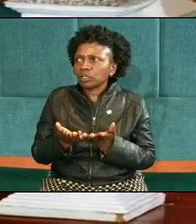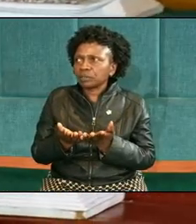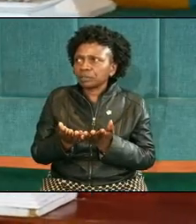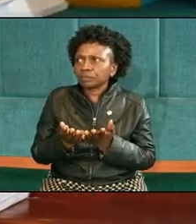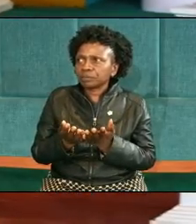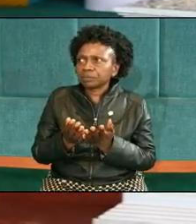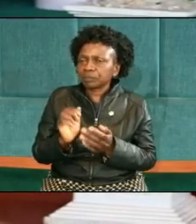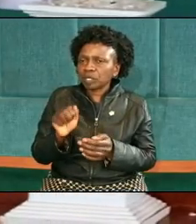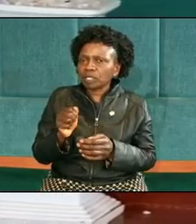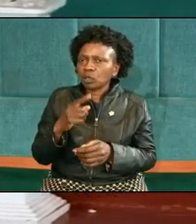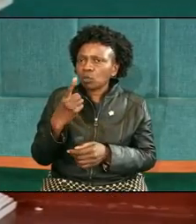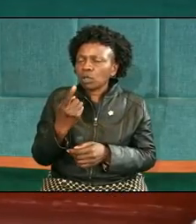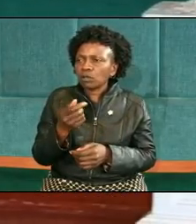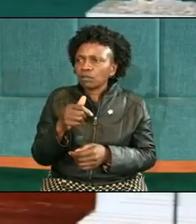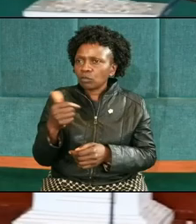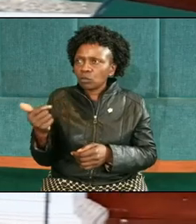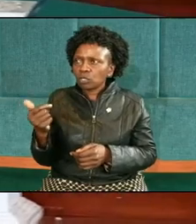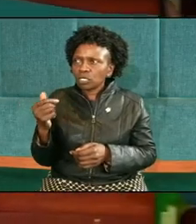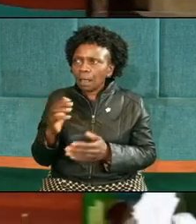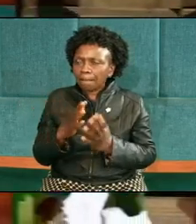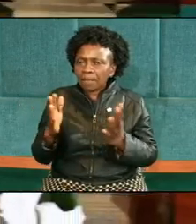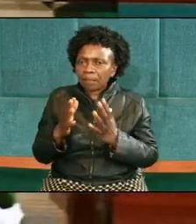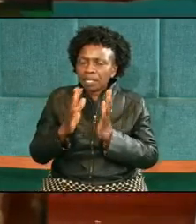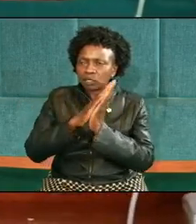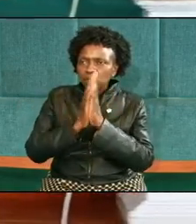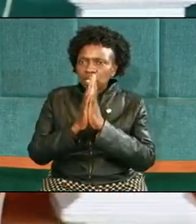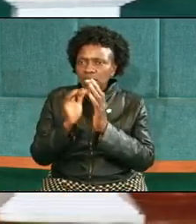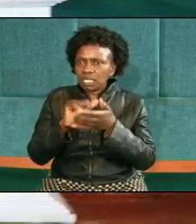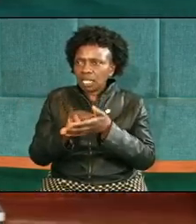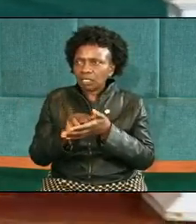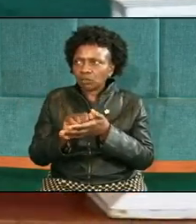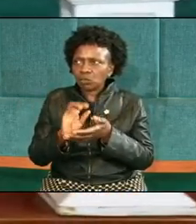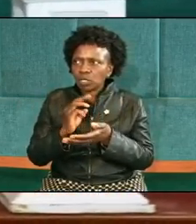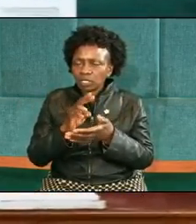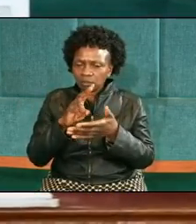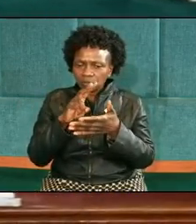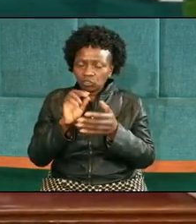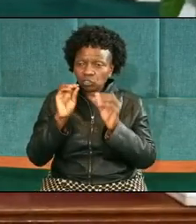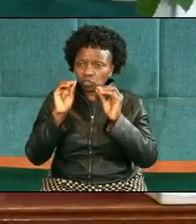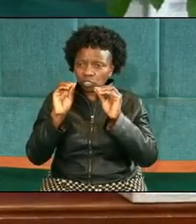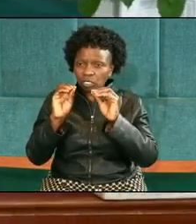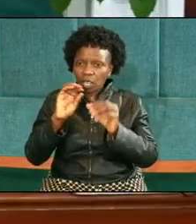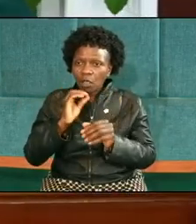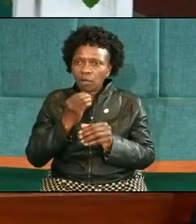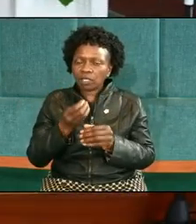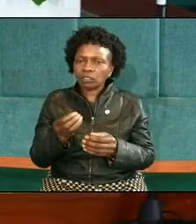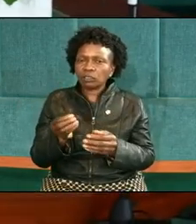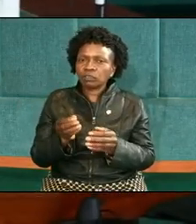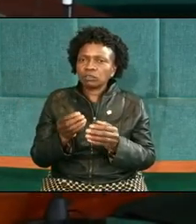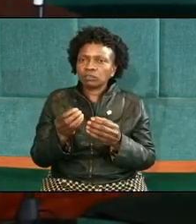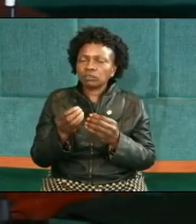Yeah, it's one of those big stories that we teach our children.